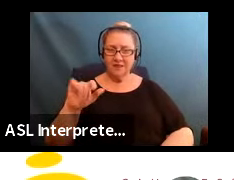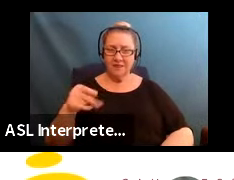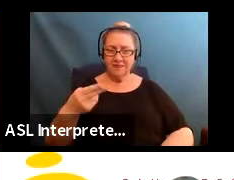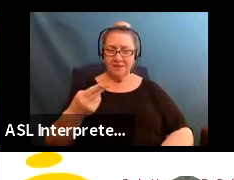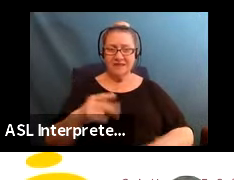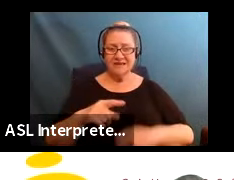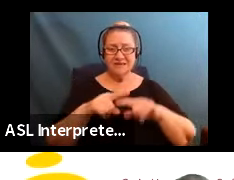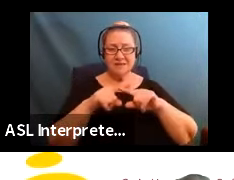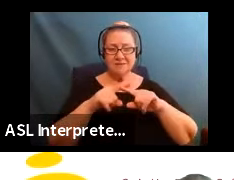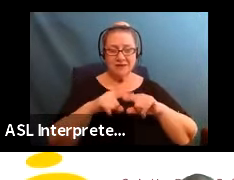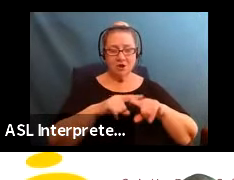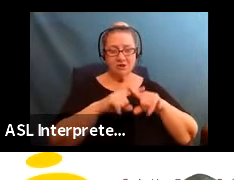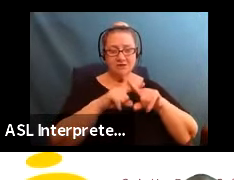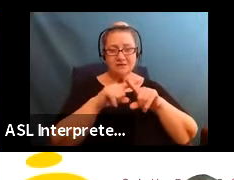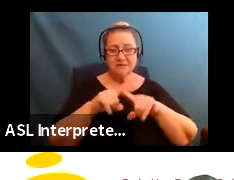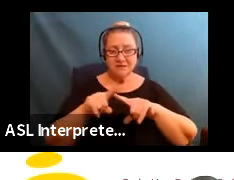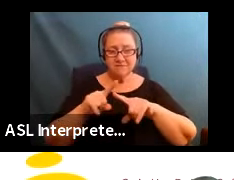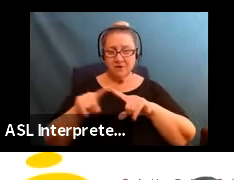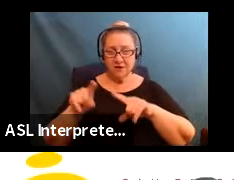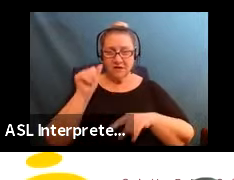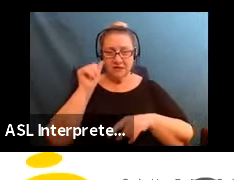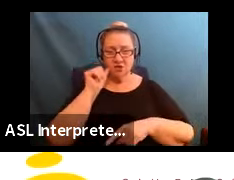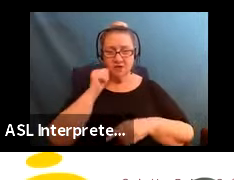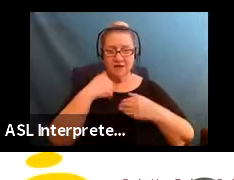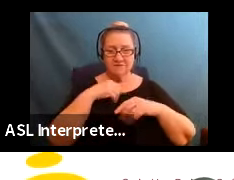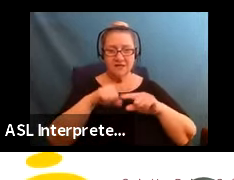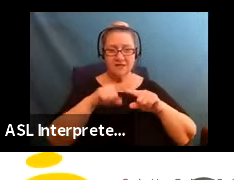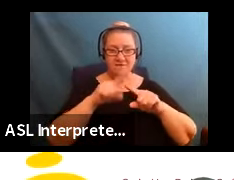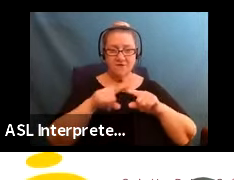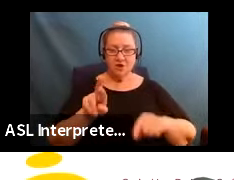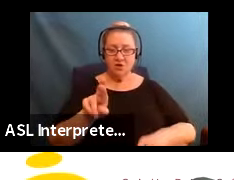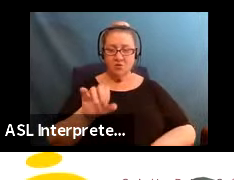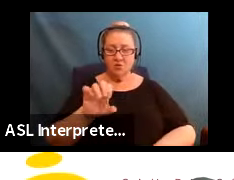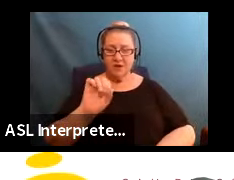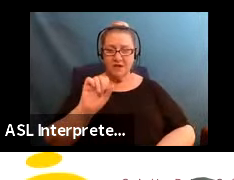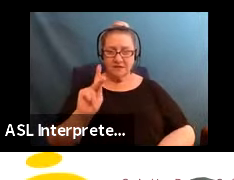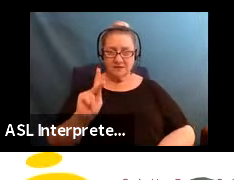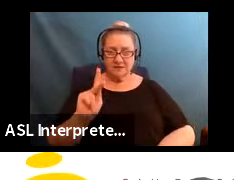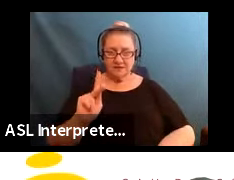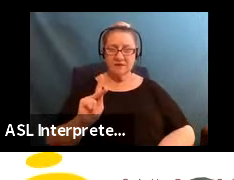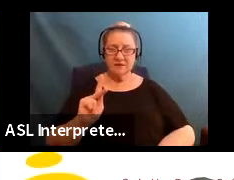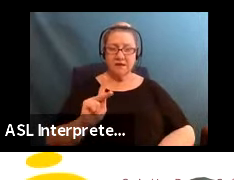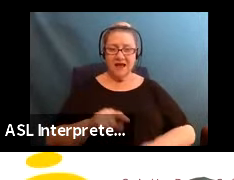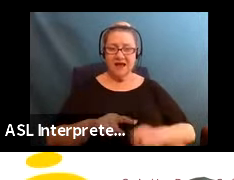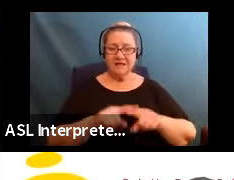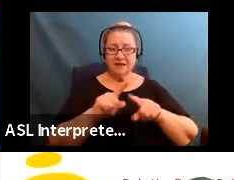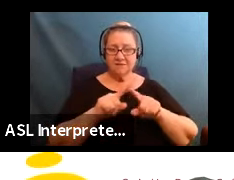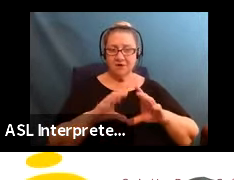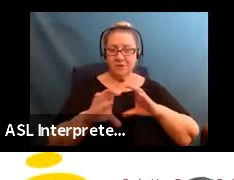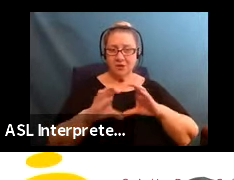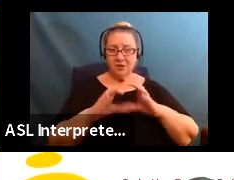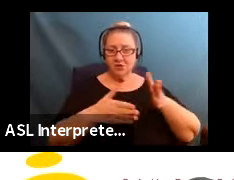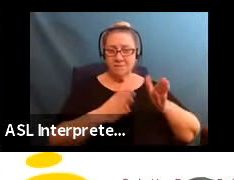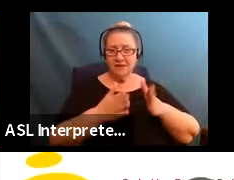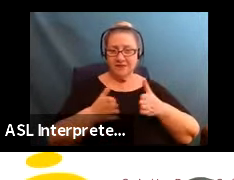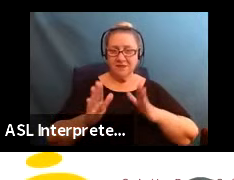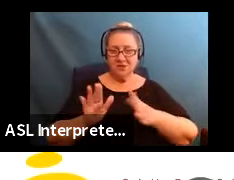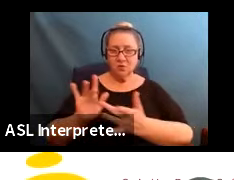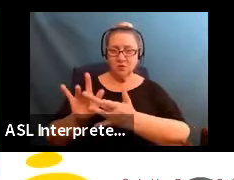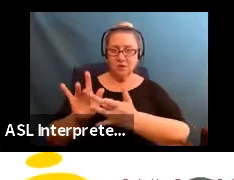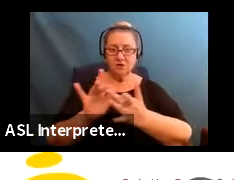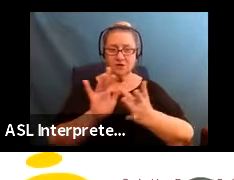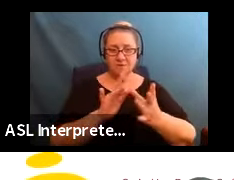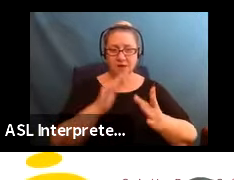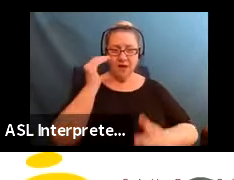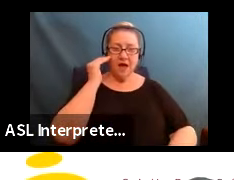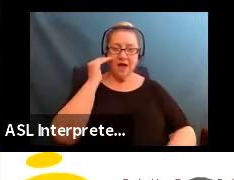have different risk factors, and I would think need different communication messages to reach them. So I know that it was intended to be a